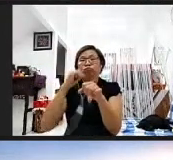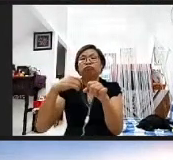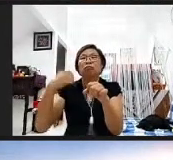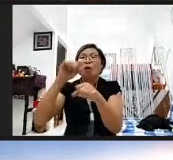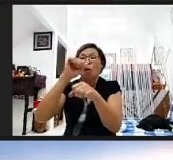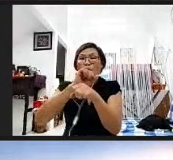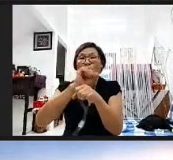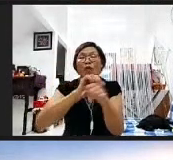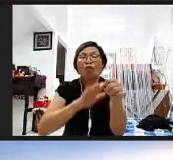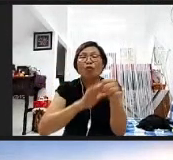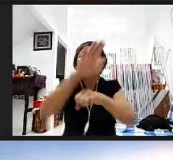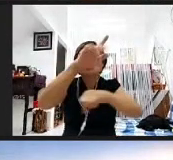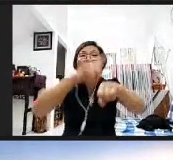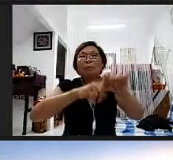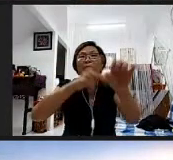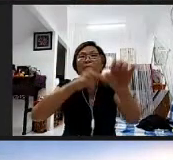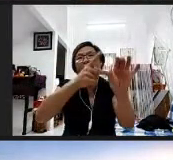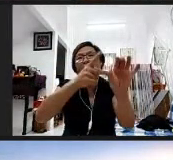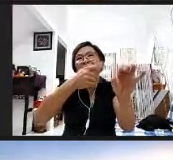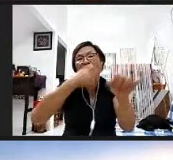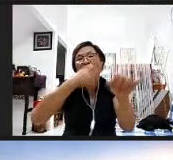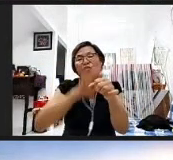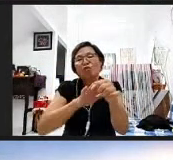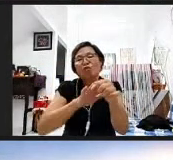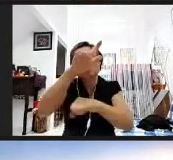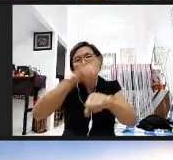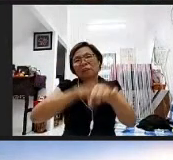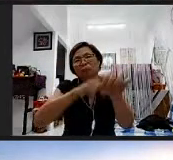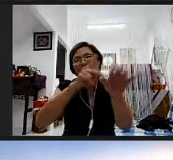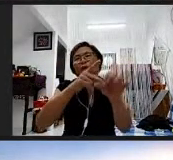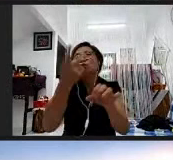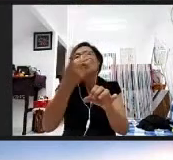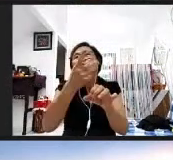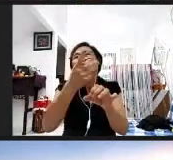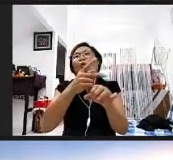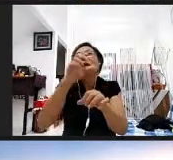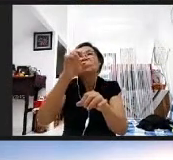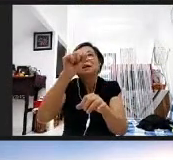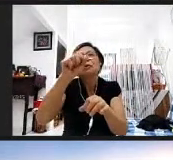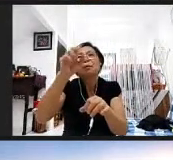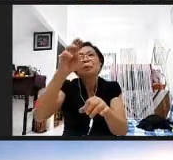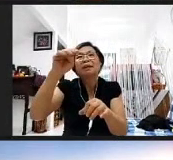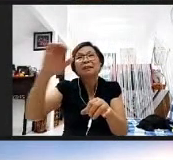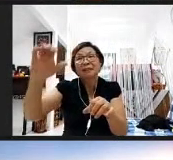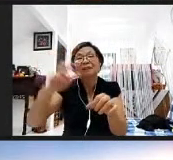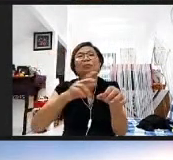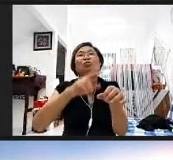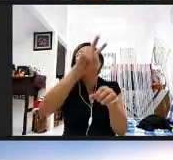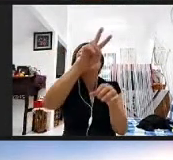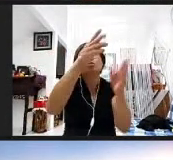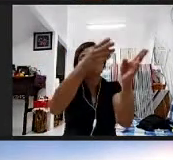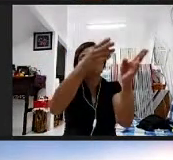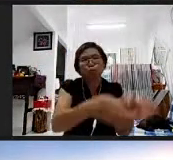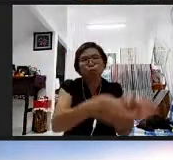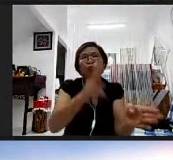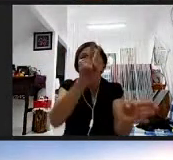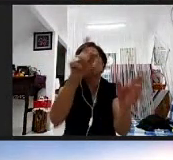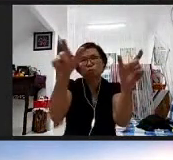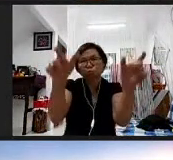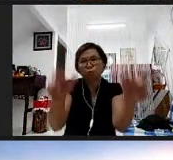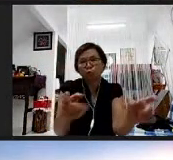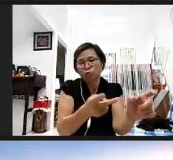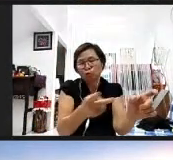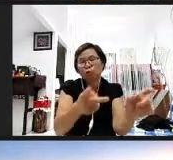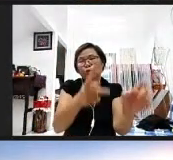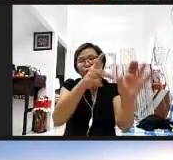full-time psychiatrists. So Sunway Medical Center actually 2 full-time psychiatrists. I handle adult psychiatry, and another colleague,